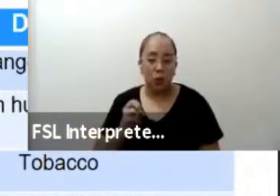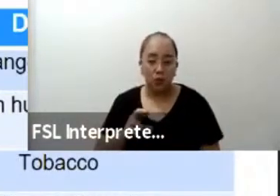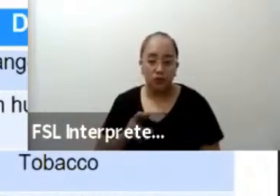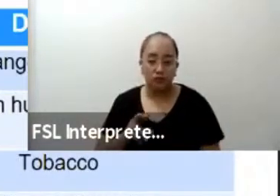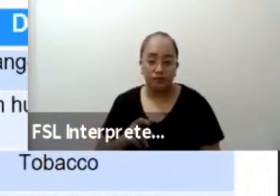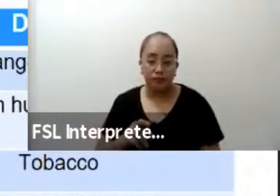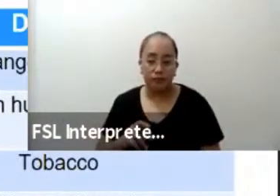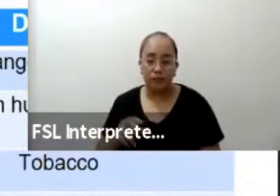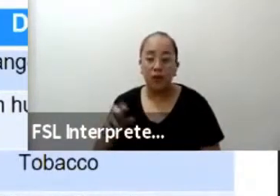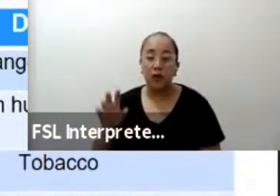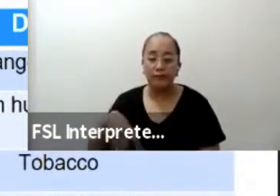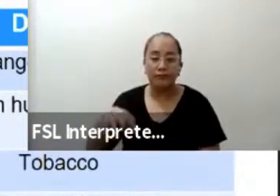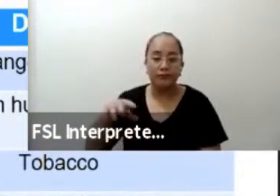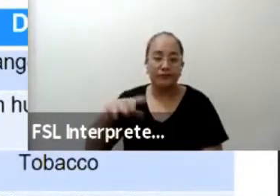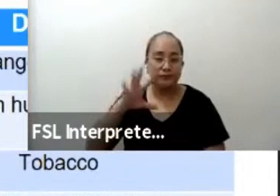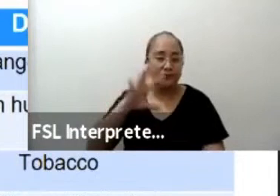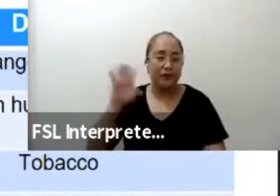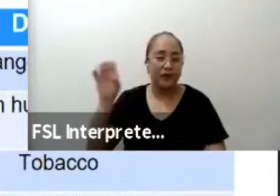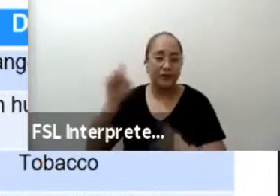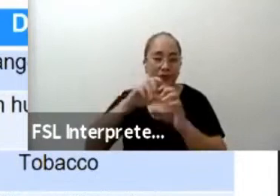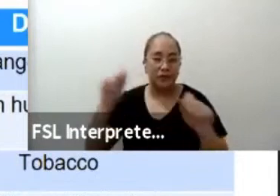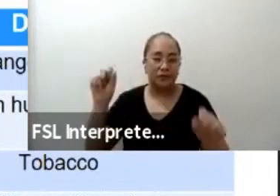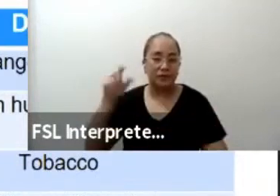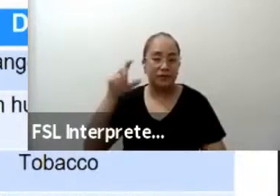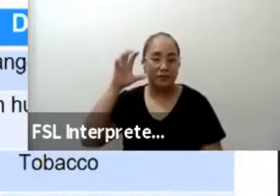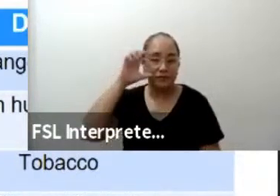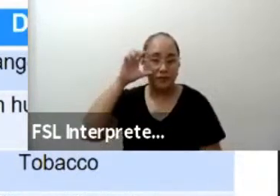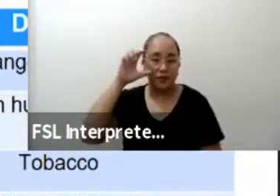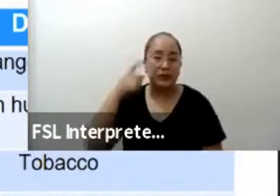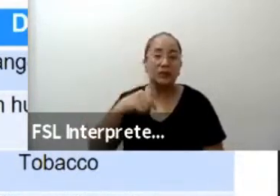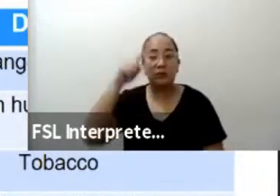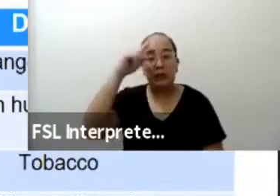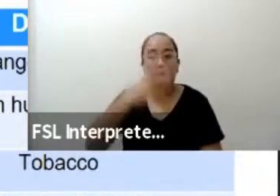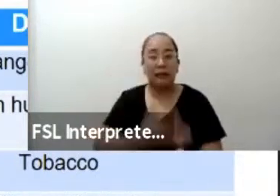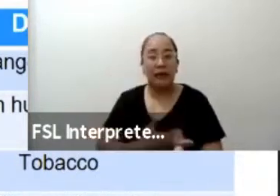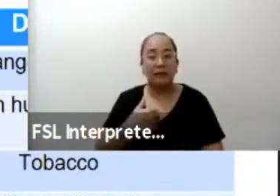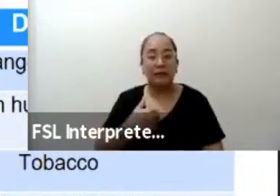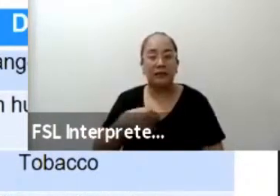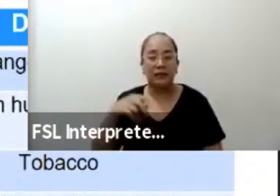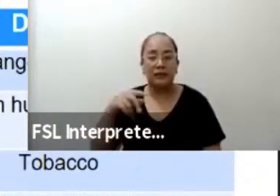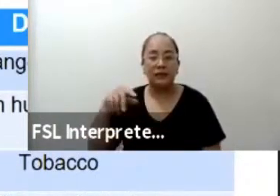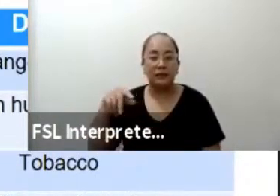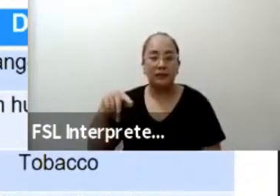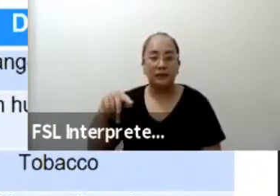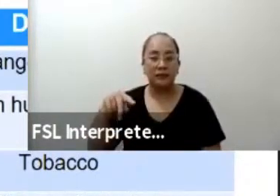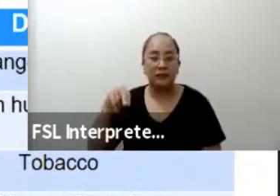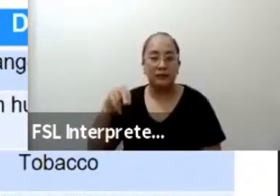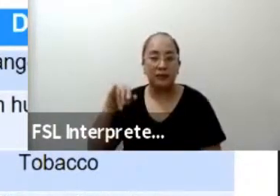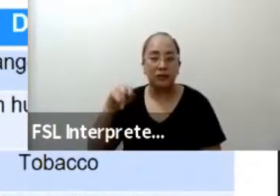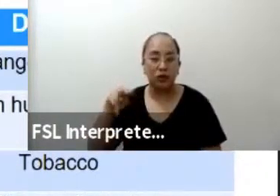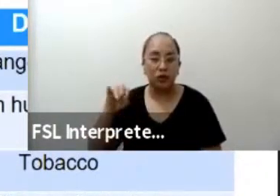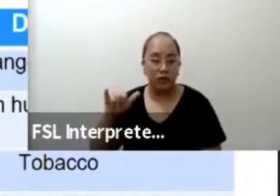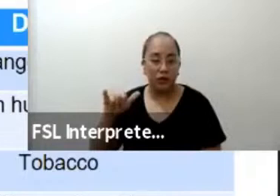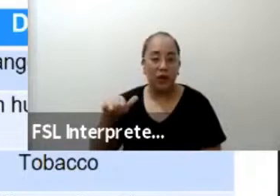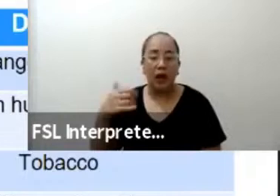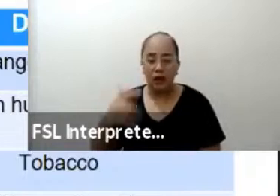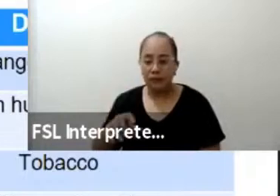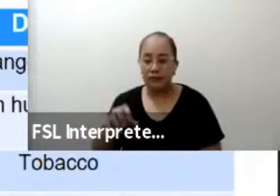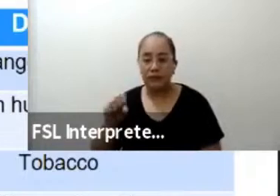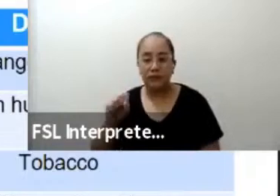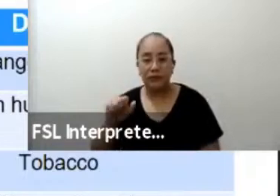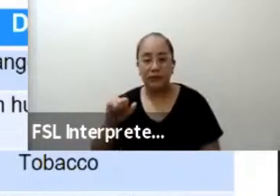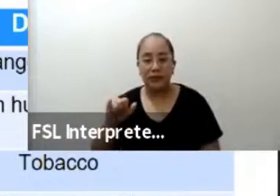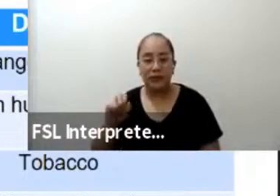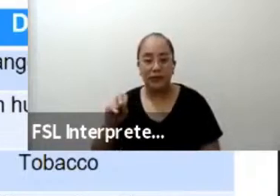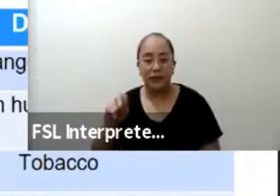Si Pinoy. Anak ni Ninoy. And of course, the syntax law. This was the syntax law that allowed